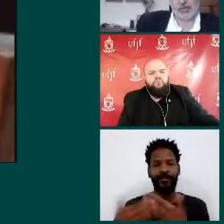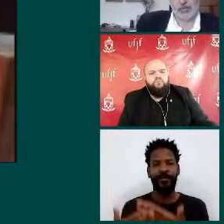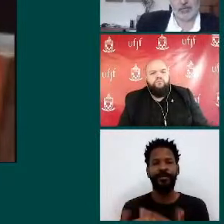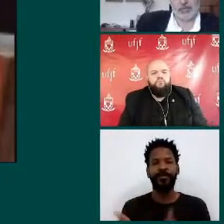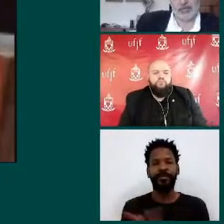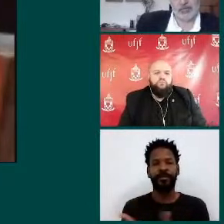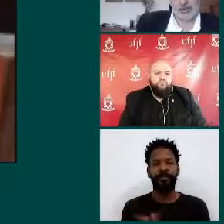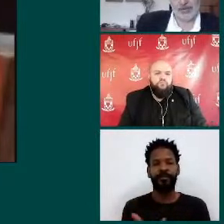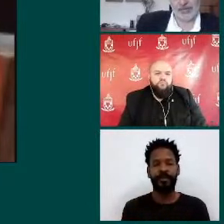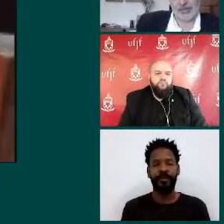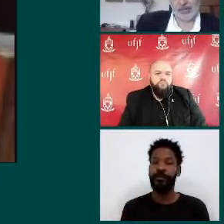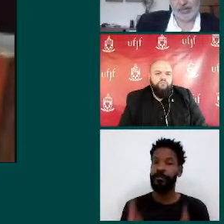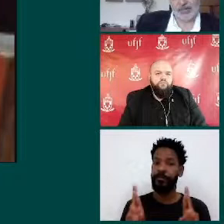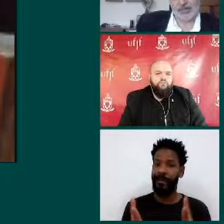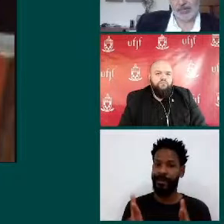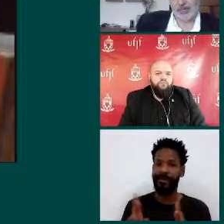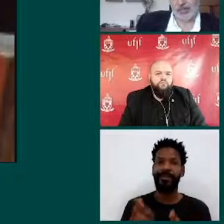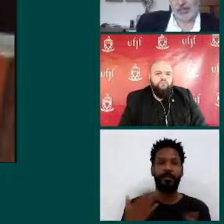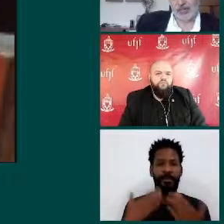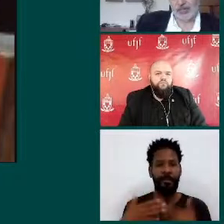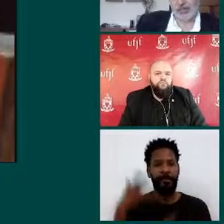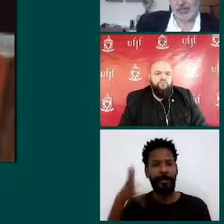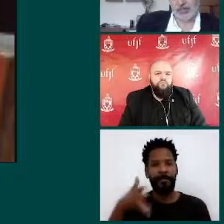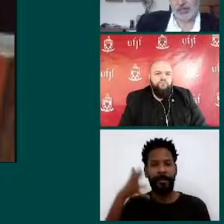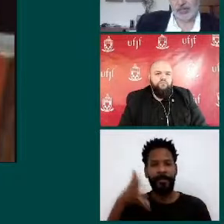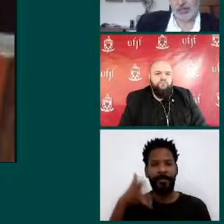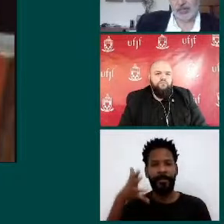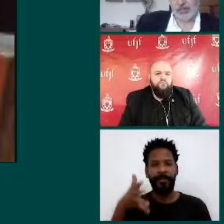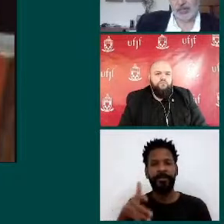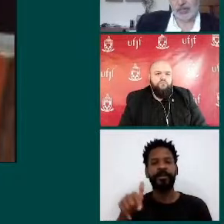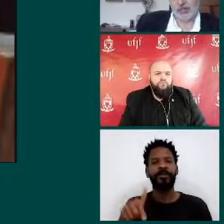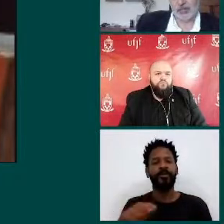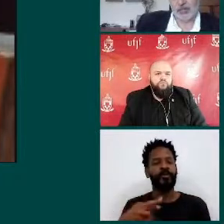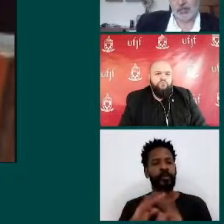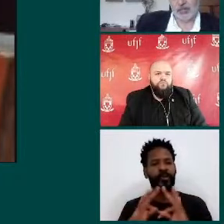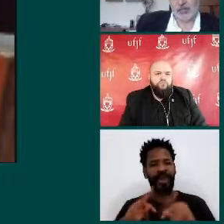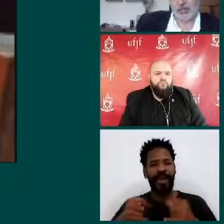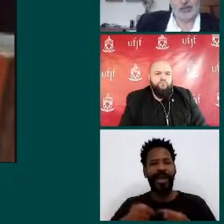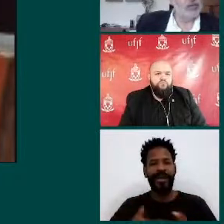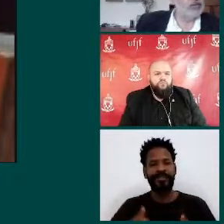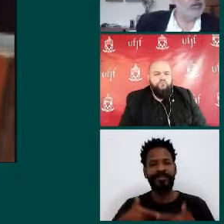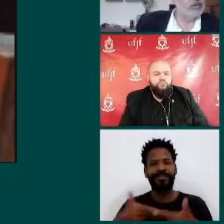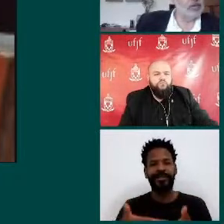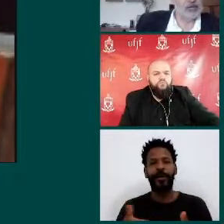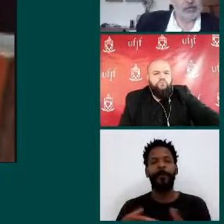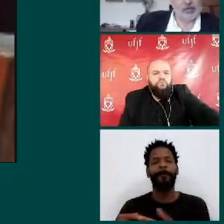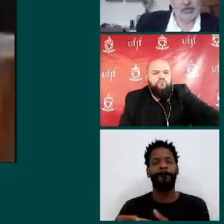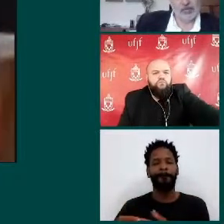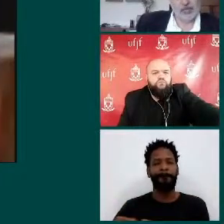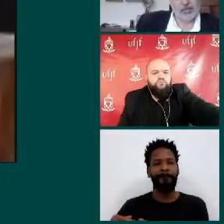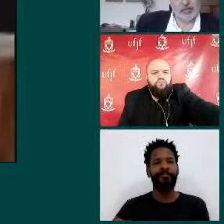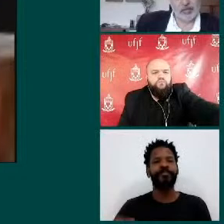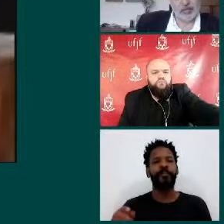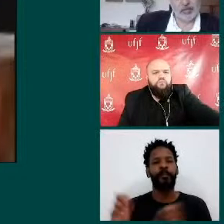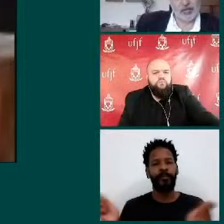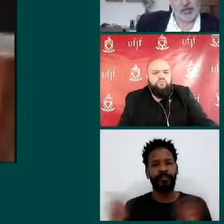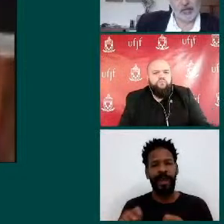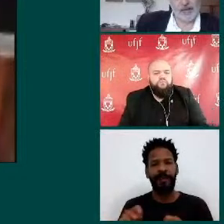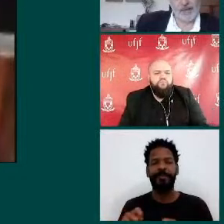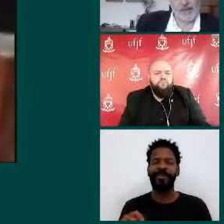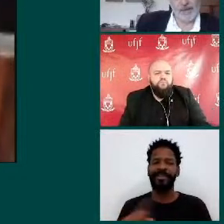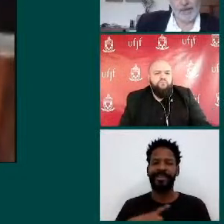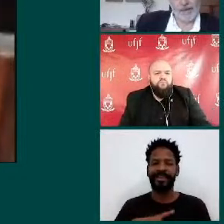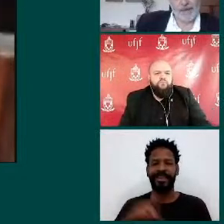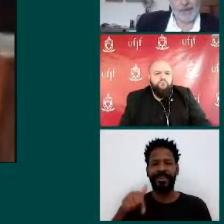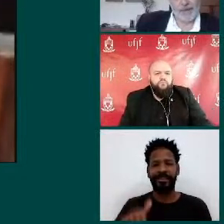open to support this new era and this new project that will